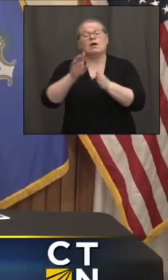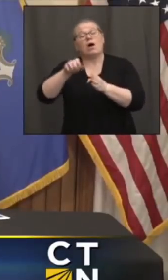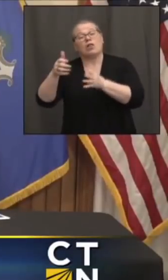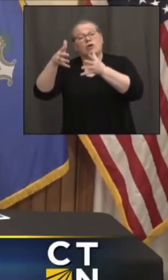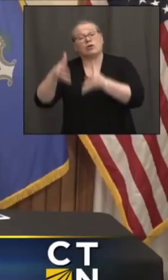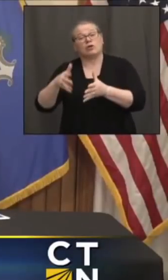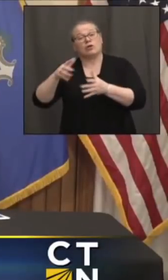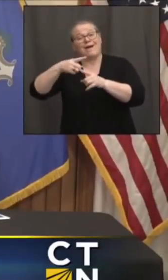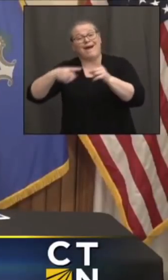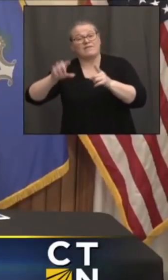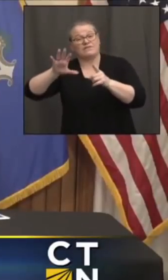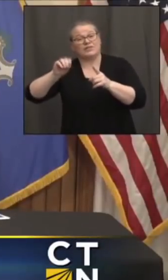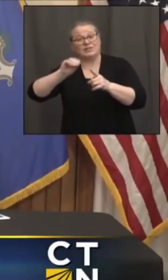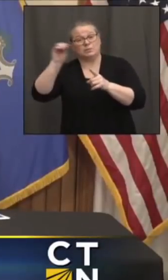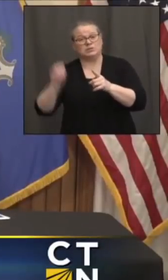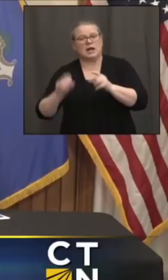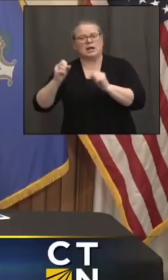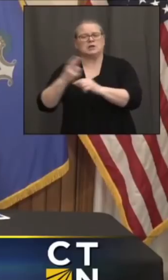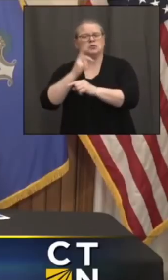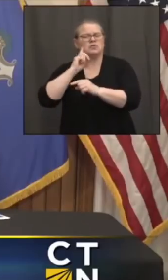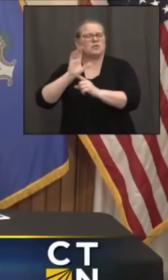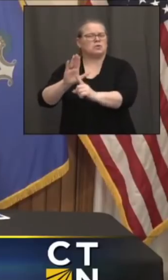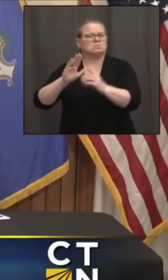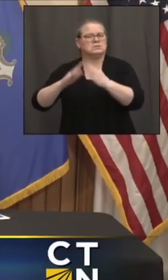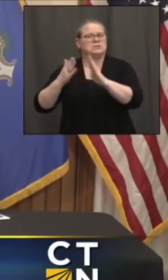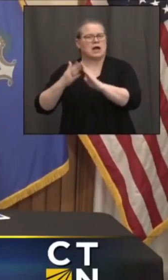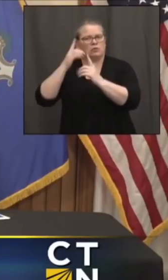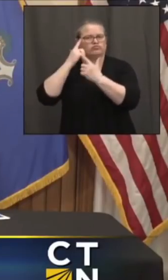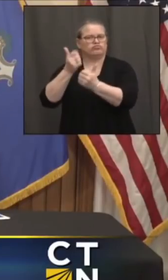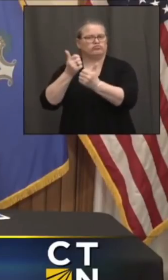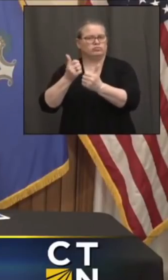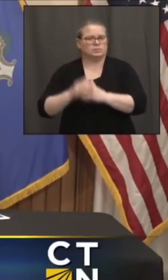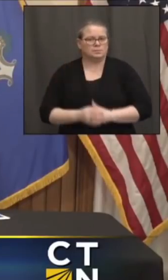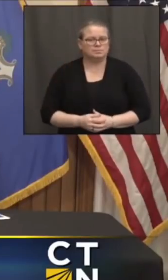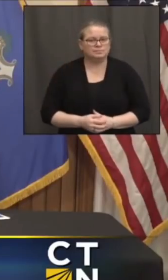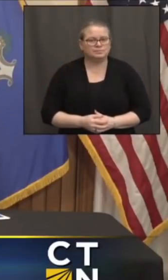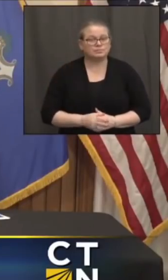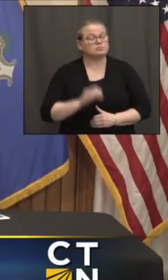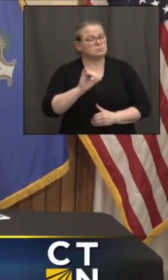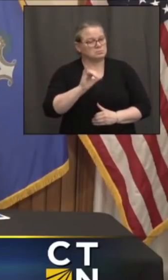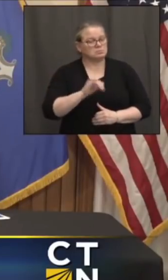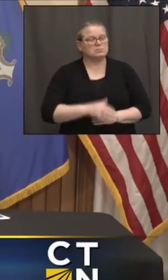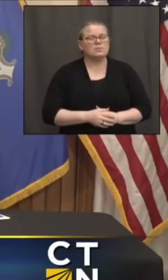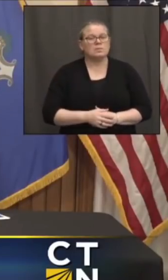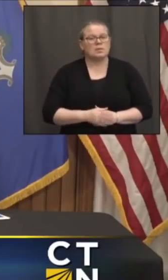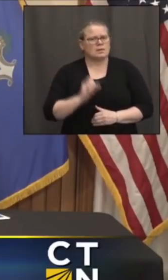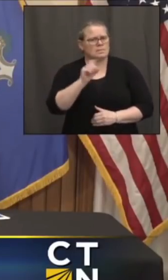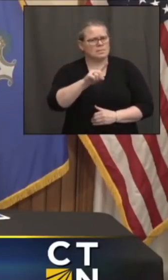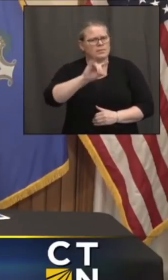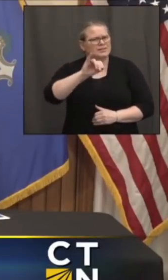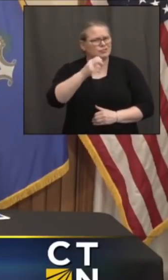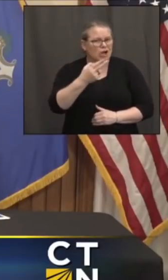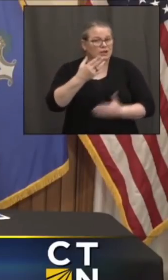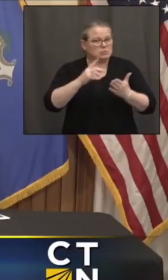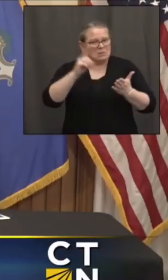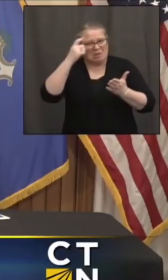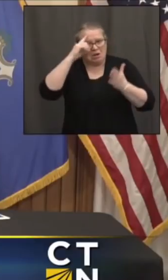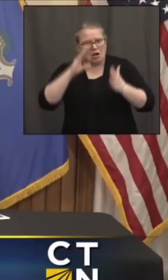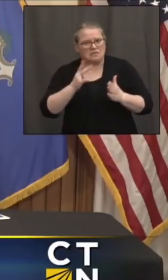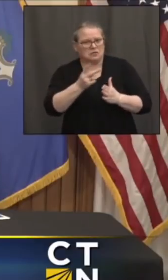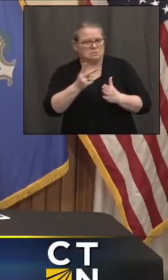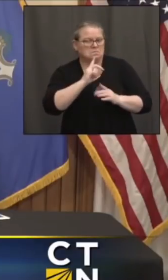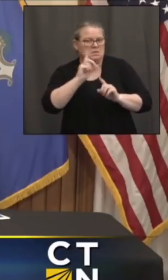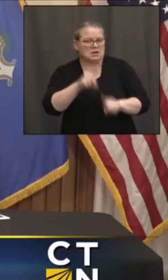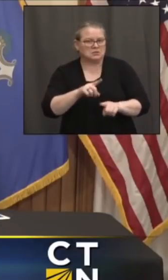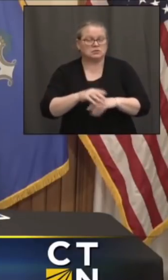And I guess this might be a question for Josh or the governor. The DPH analysis that